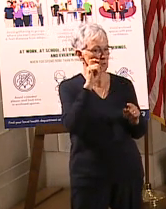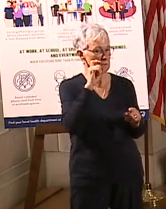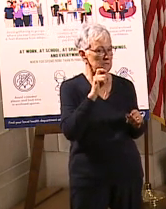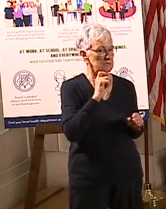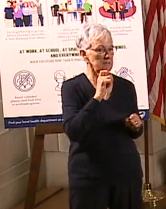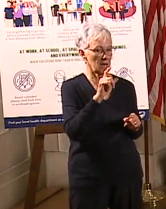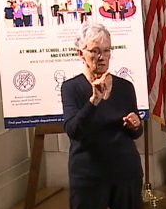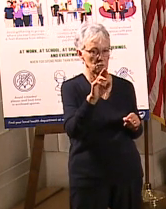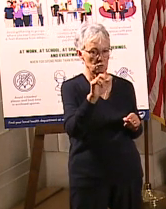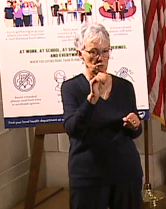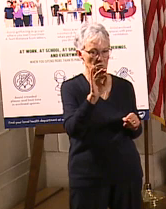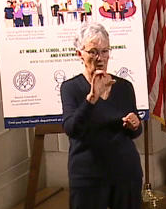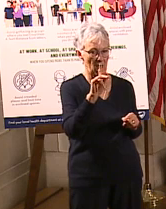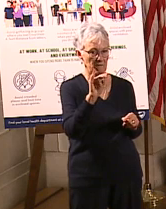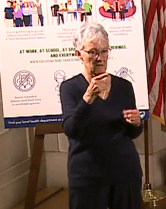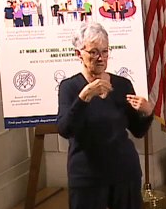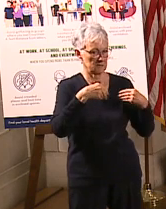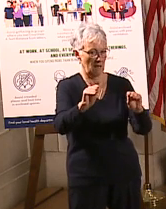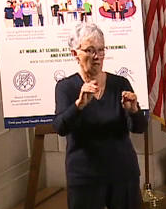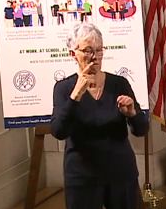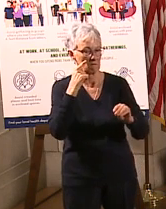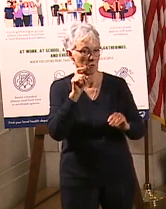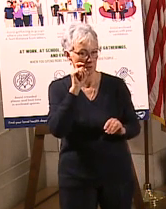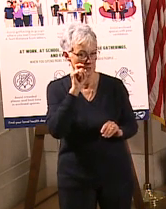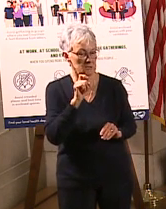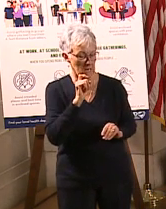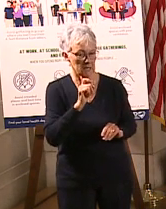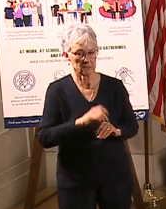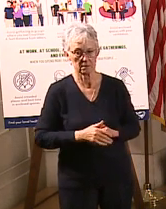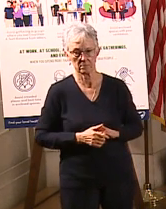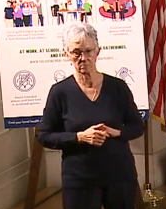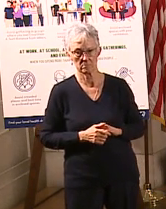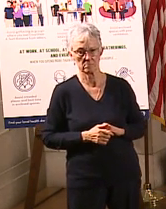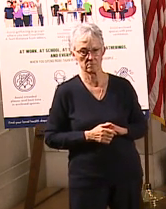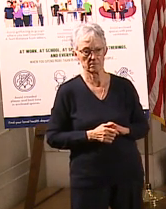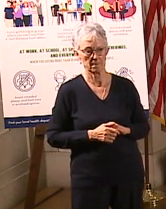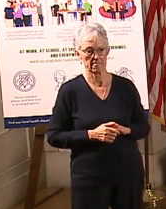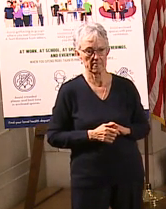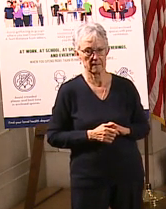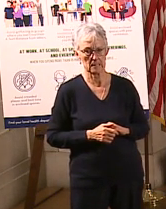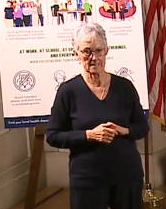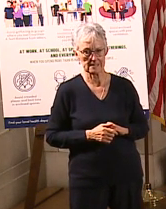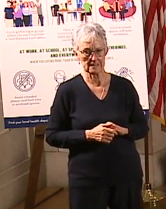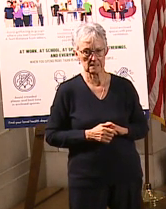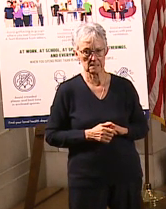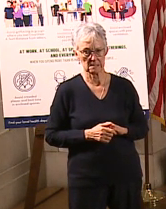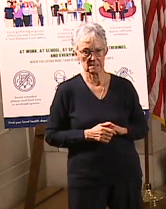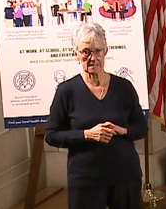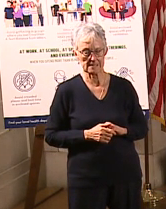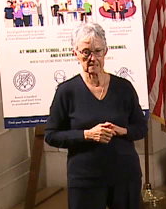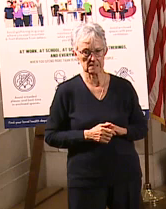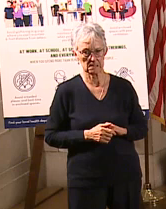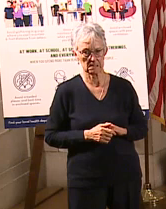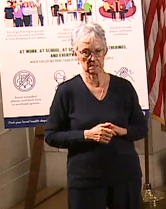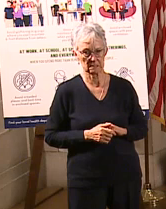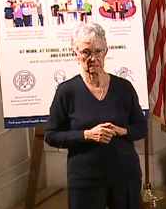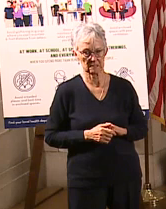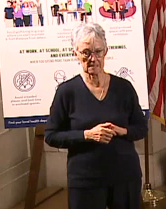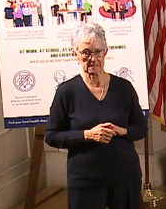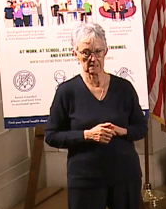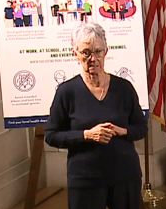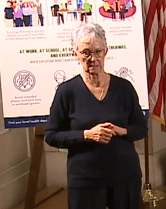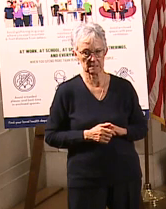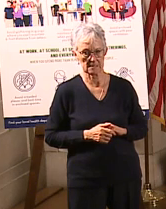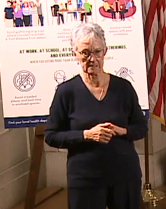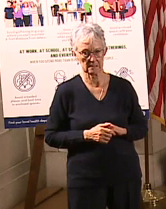Andrew. Doug, on another matter, how much did you know about, any of the activities with the Republican Attorney General's Association or